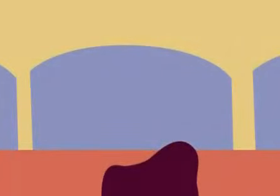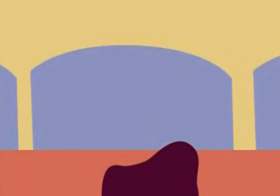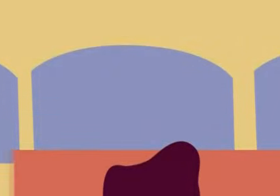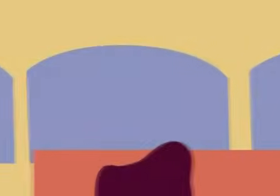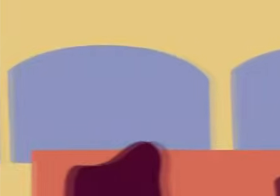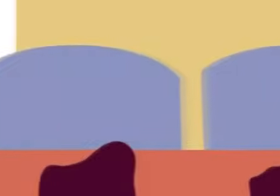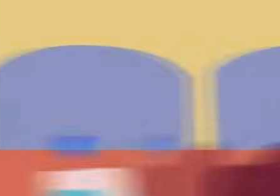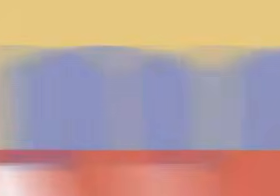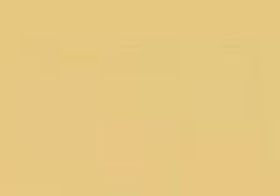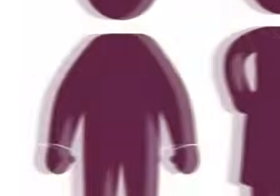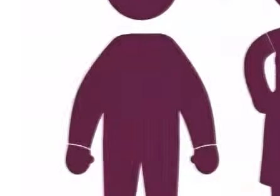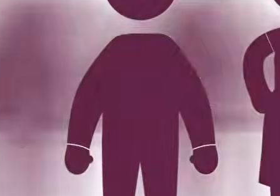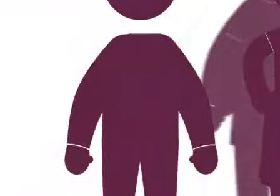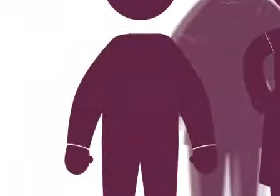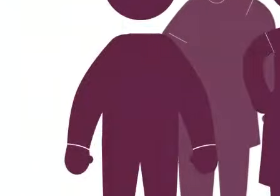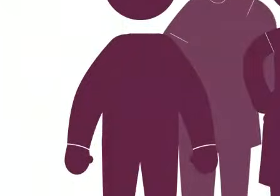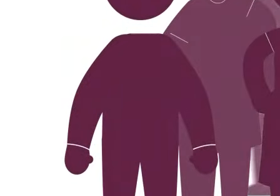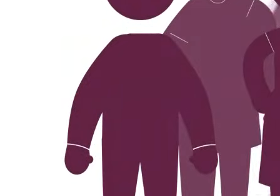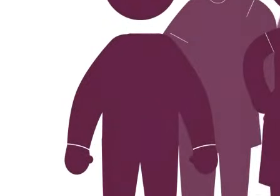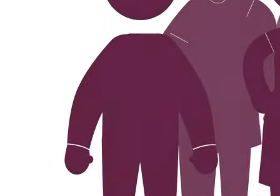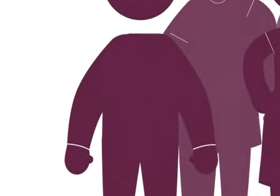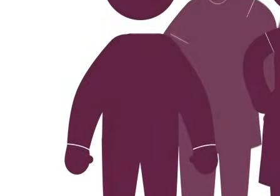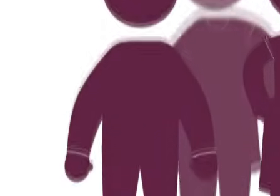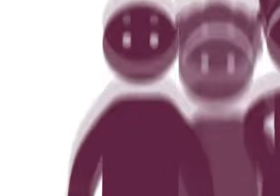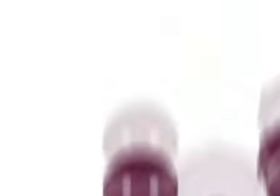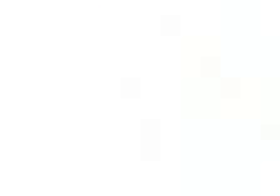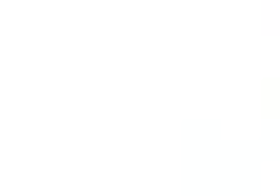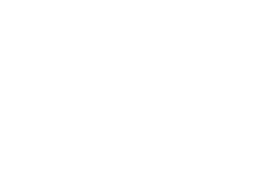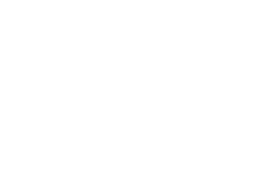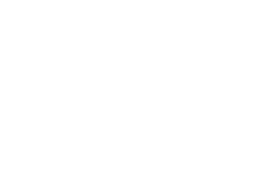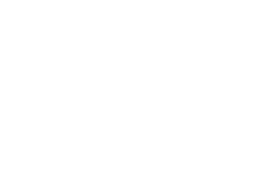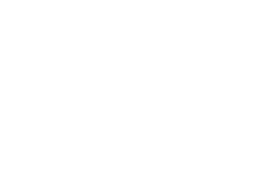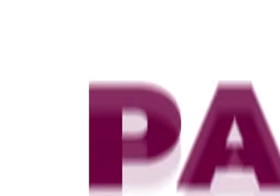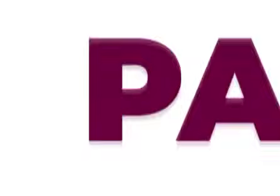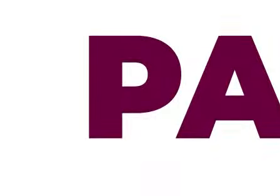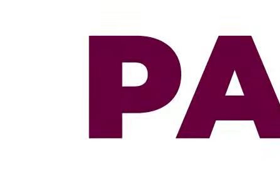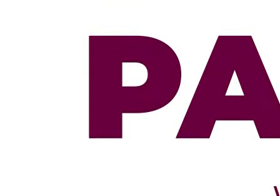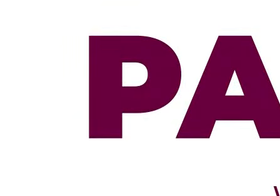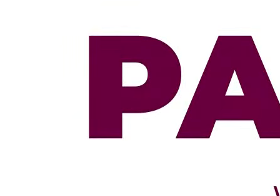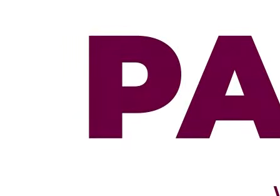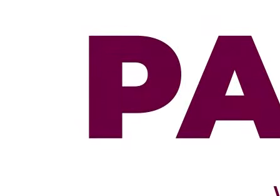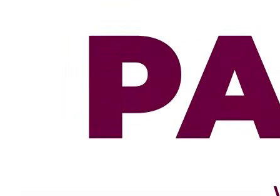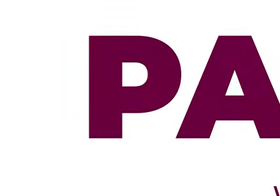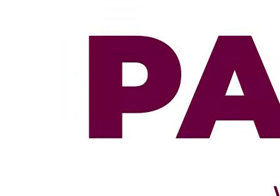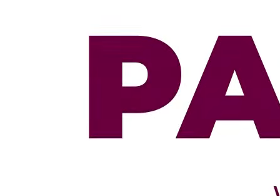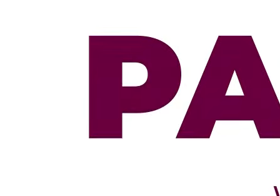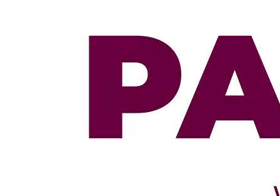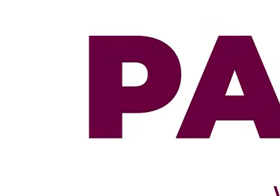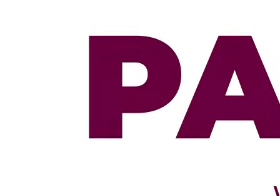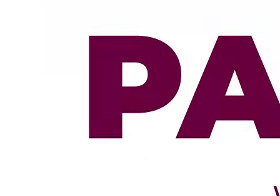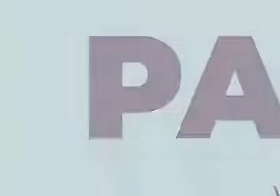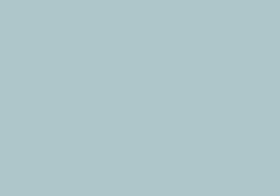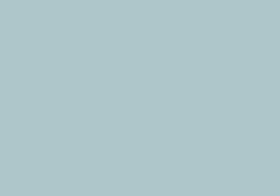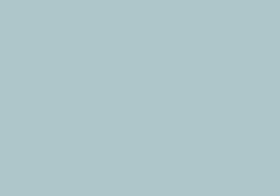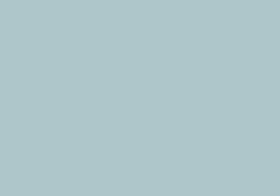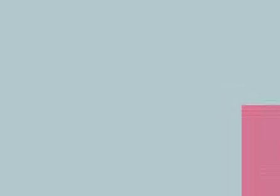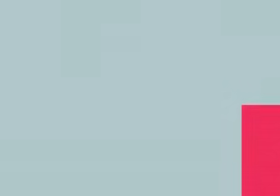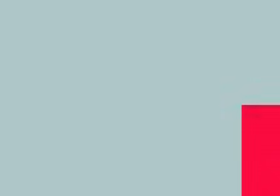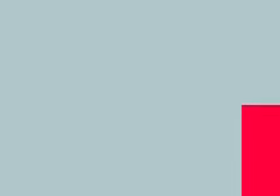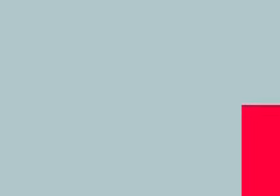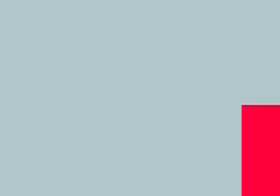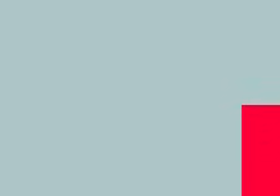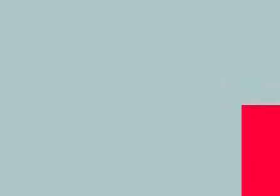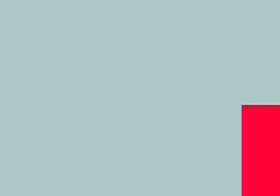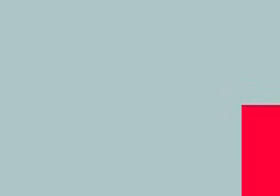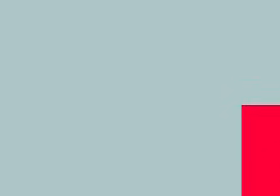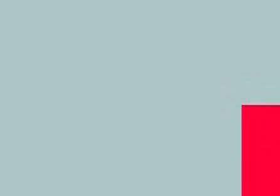not just in the back benches, but on the ground, in the trenches. Though in the back of Parliament, we're at the front of their cause. So